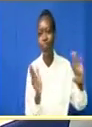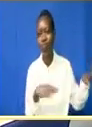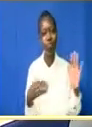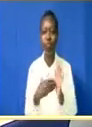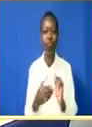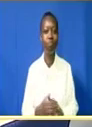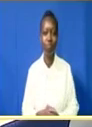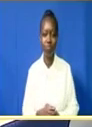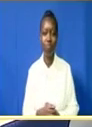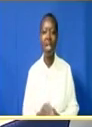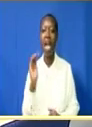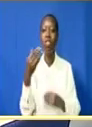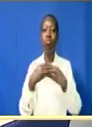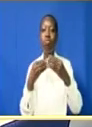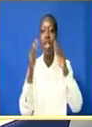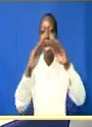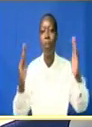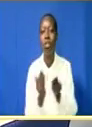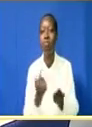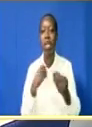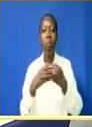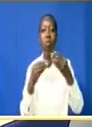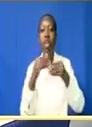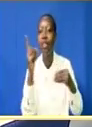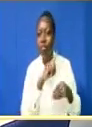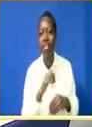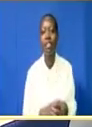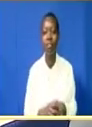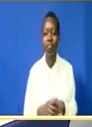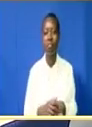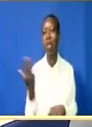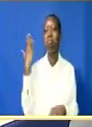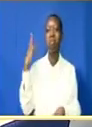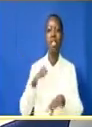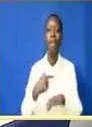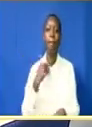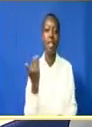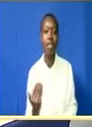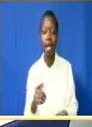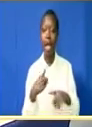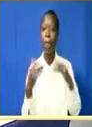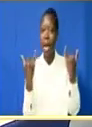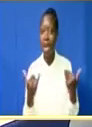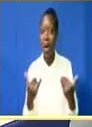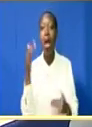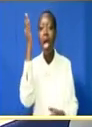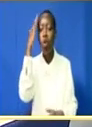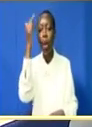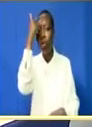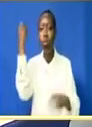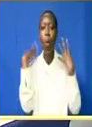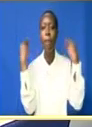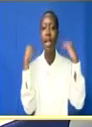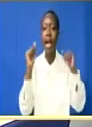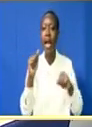make a pot. Okay. I made a pot. Uh-huh. Back then in lower grades. Yes. But I know by now, due to practice, you yes. can make a